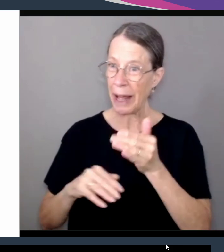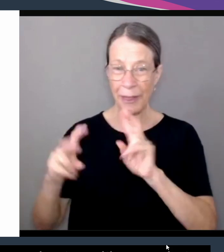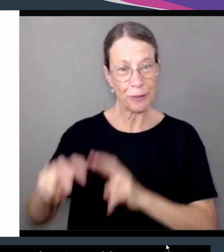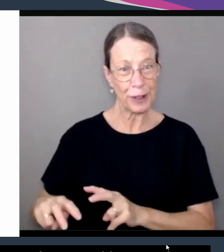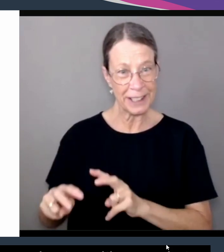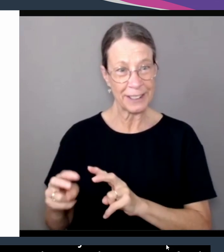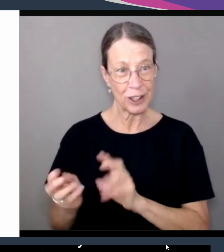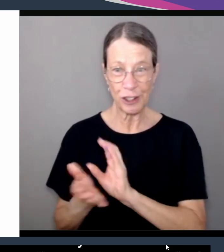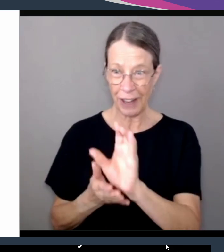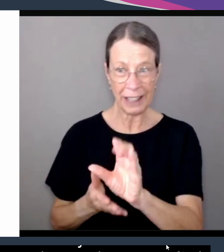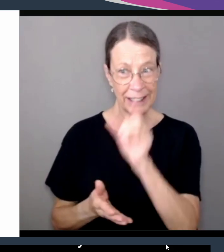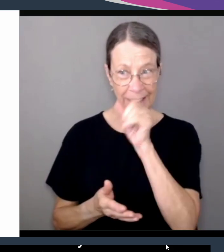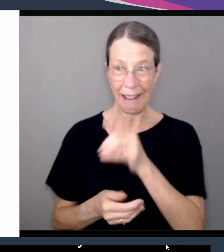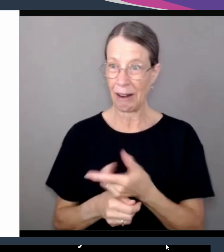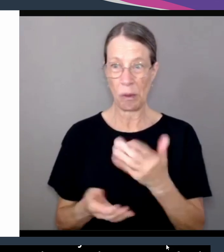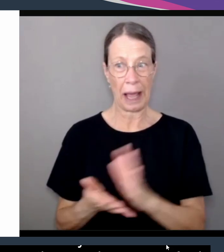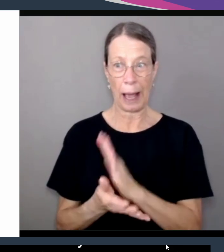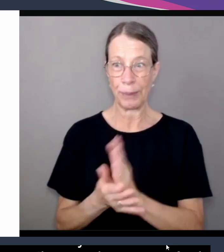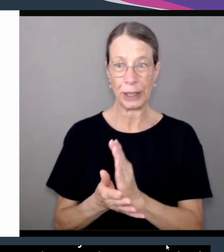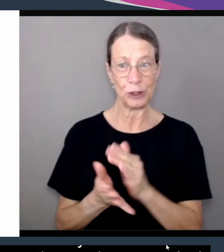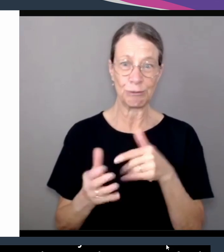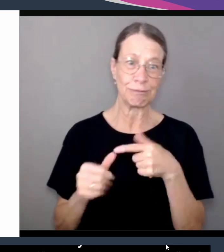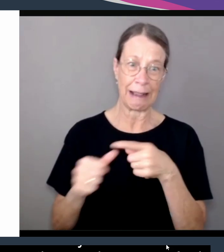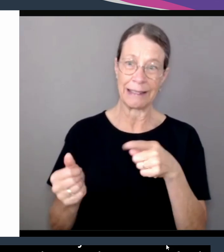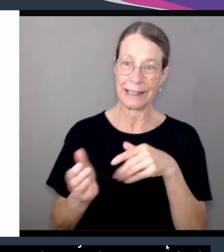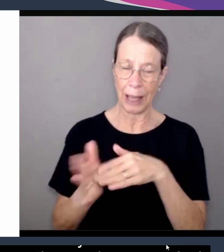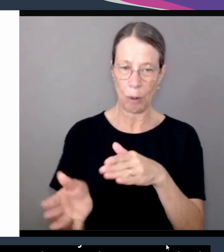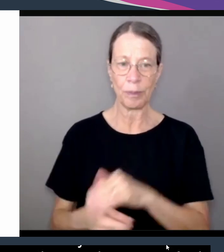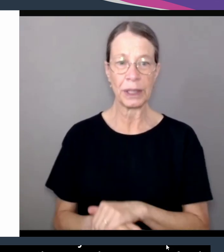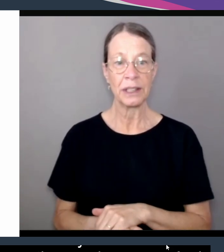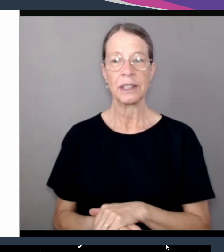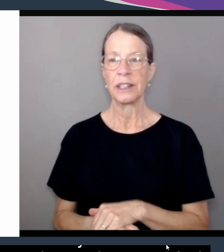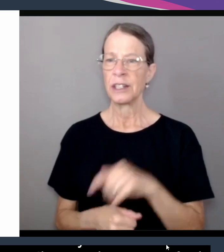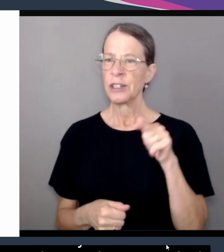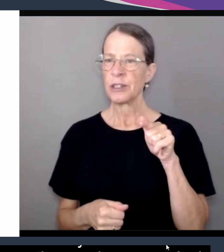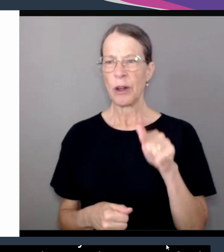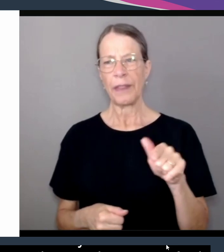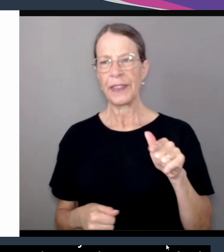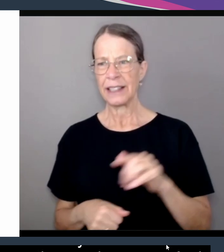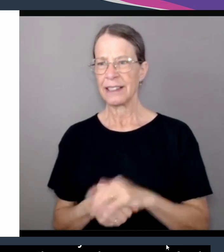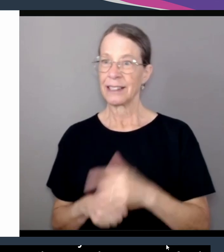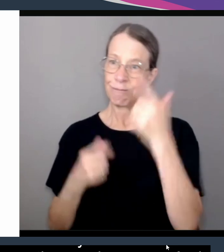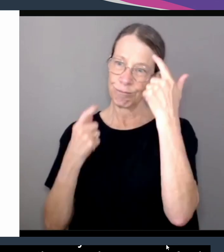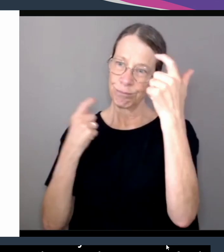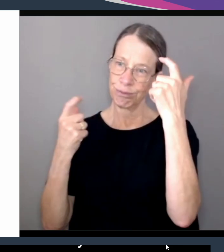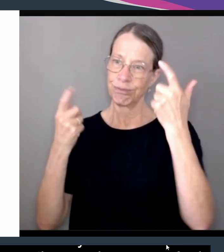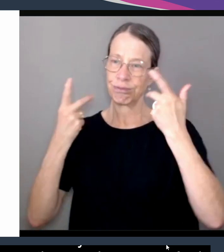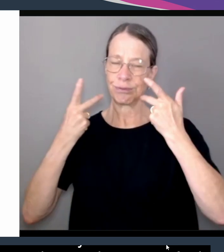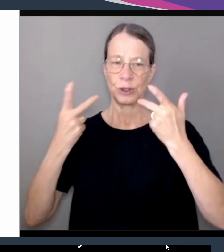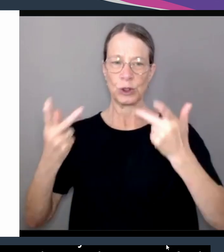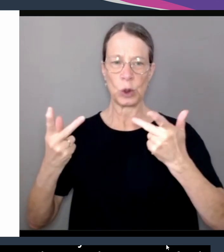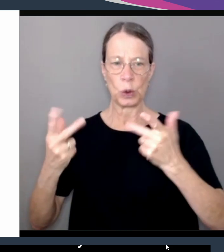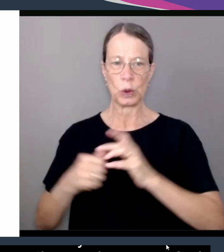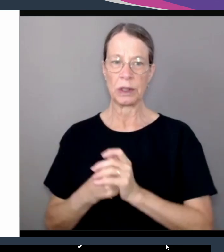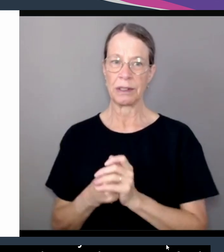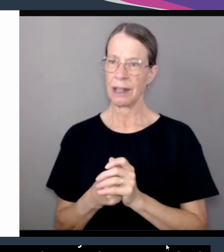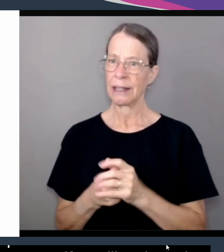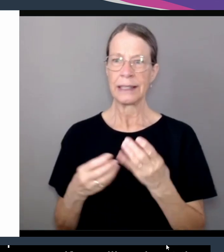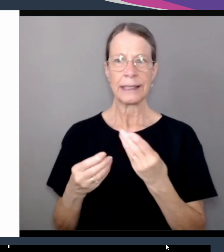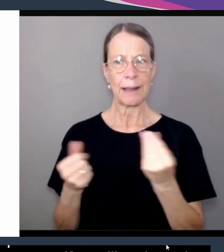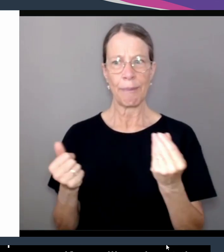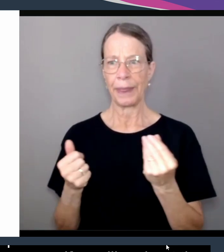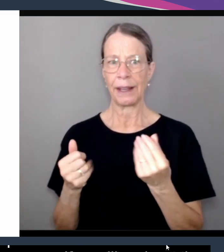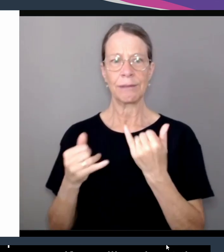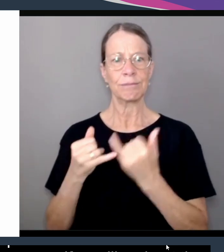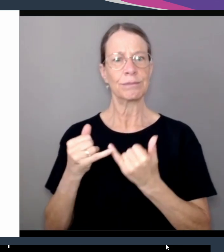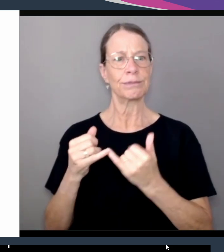help. So this showcase, an initiative, recognises something equally important. People